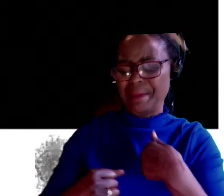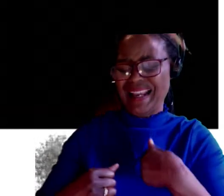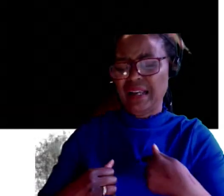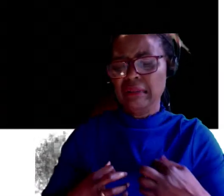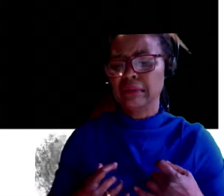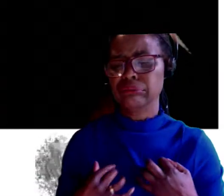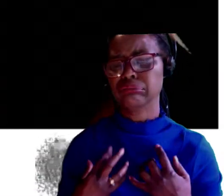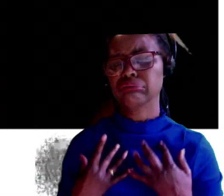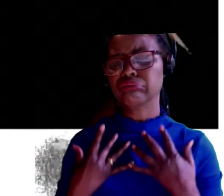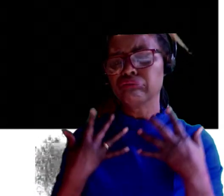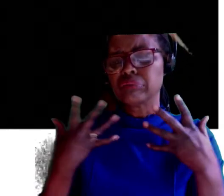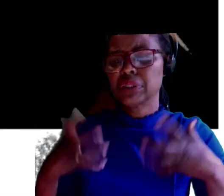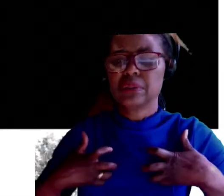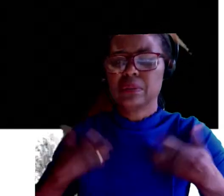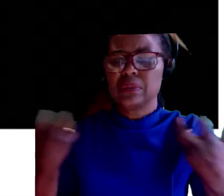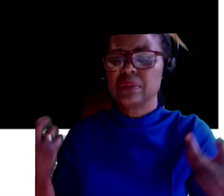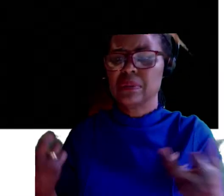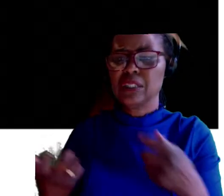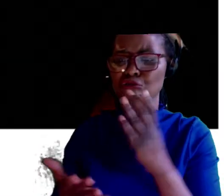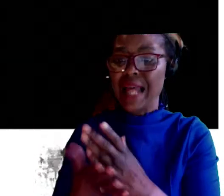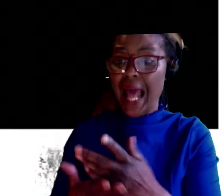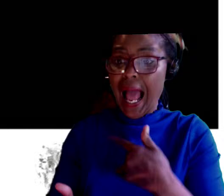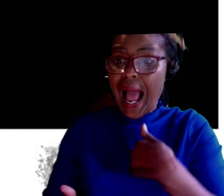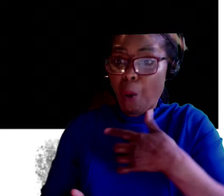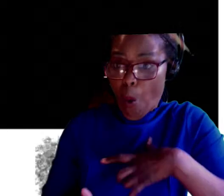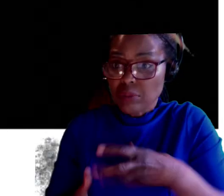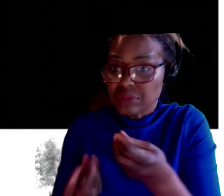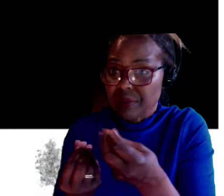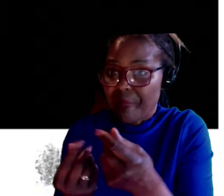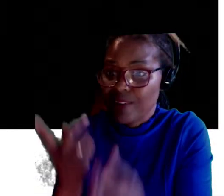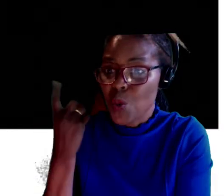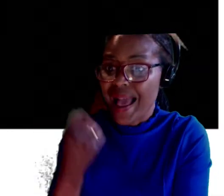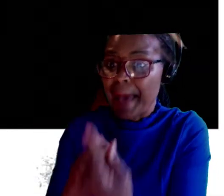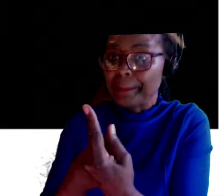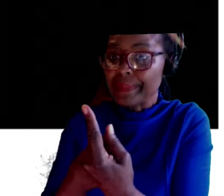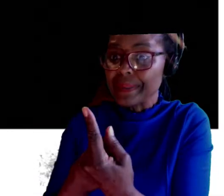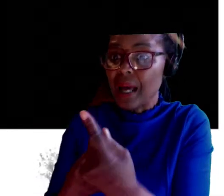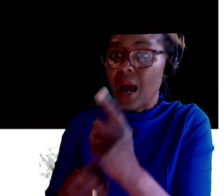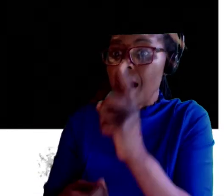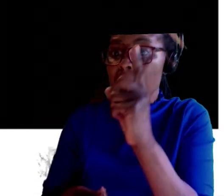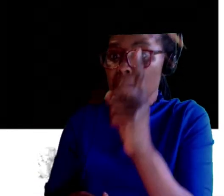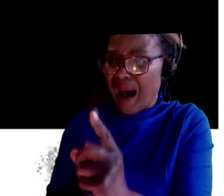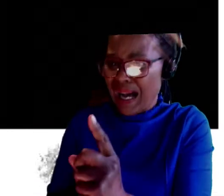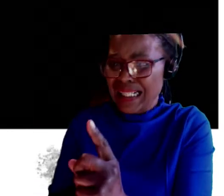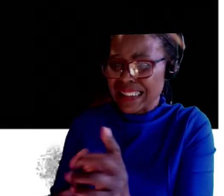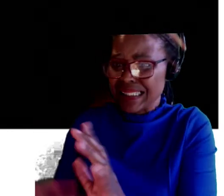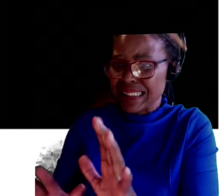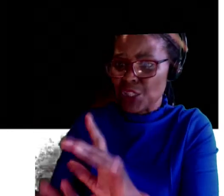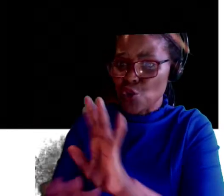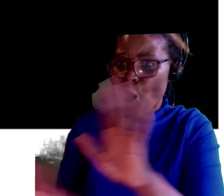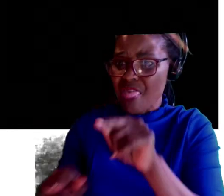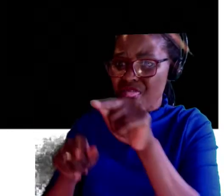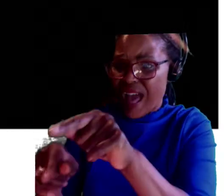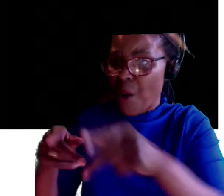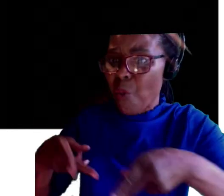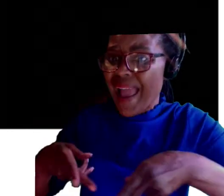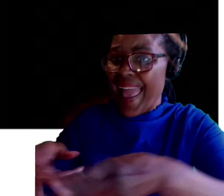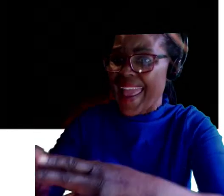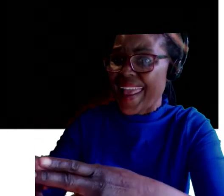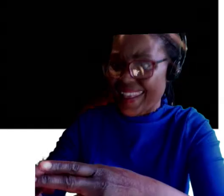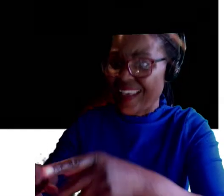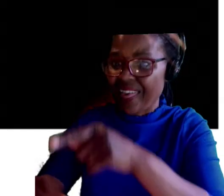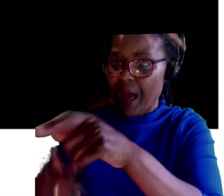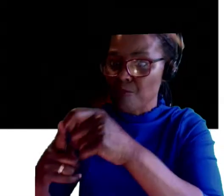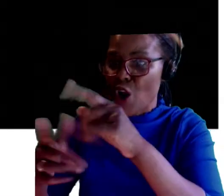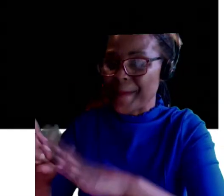I'd both desperately want to happen in the world, but really not in the way depicted, and hopefully one day we'll